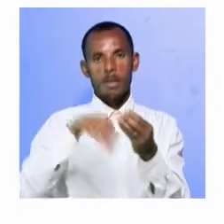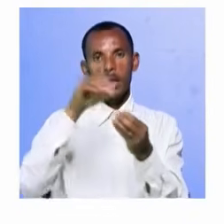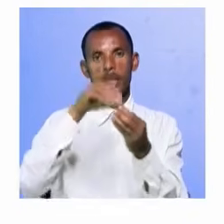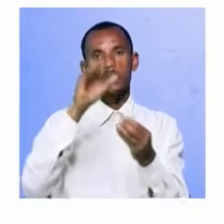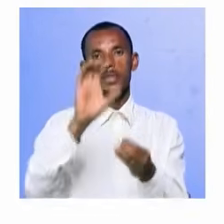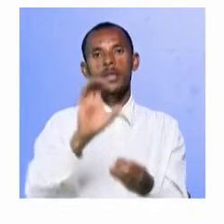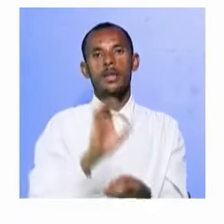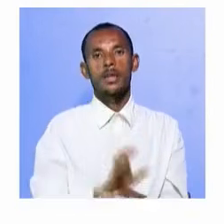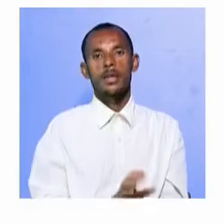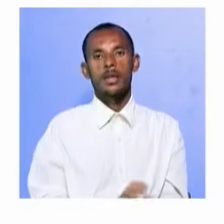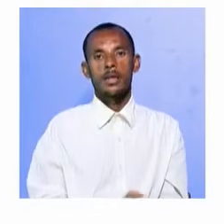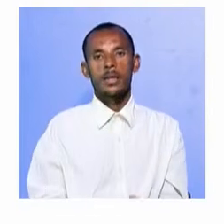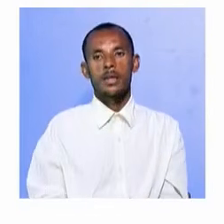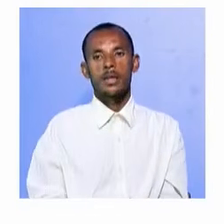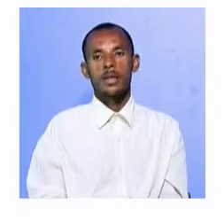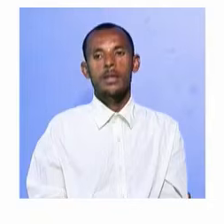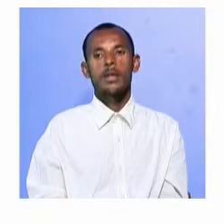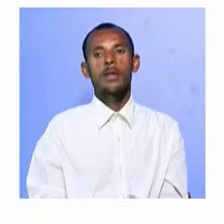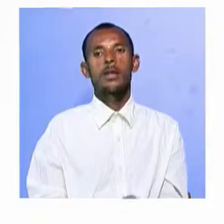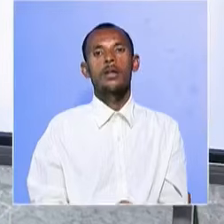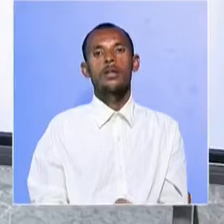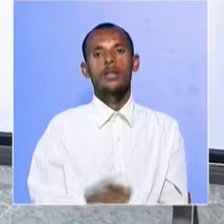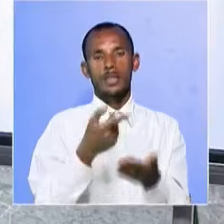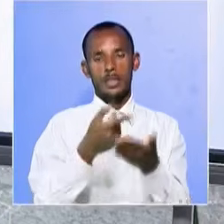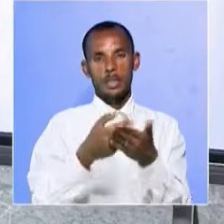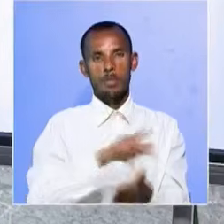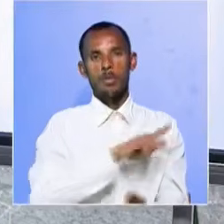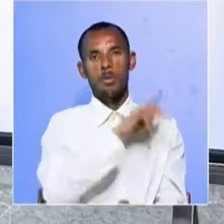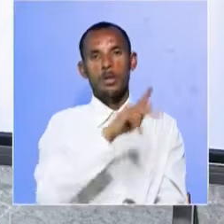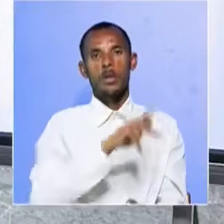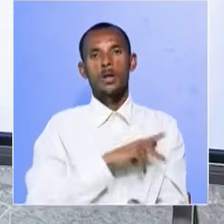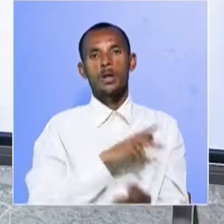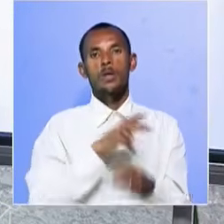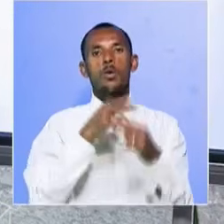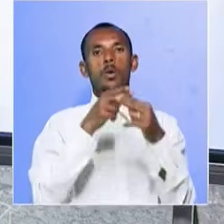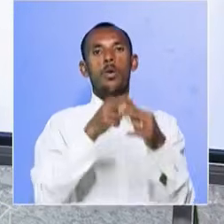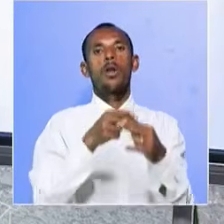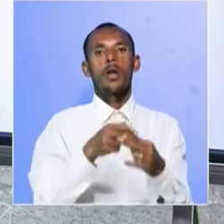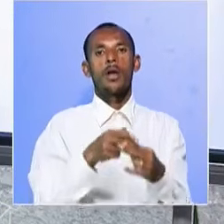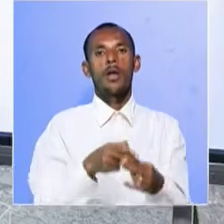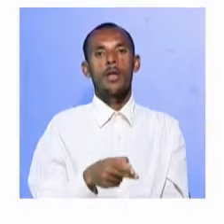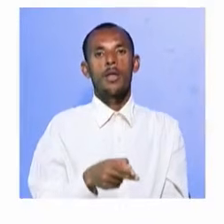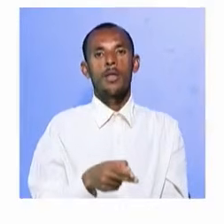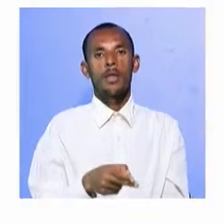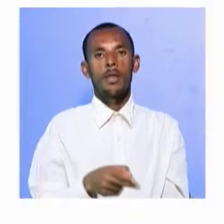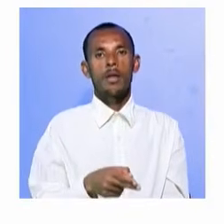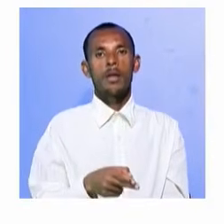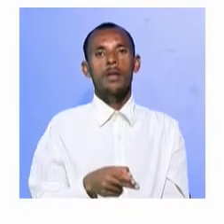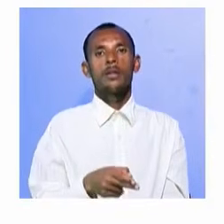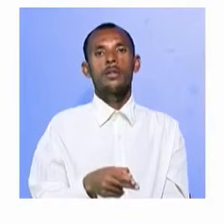A times C. Okay? This property is called